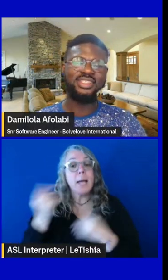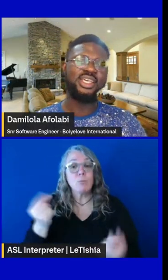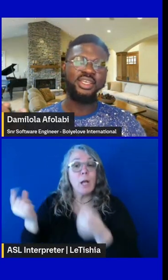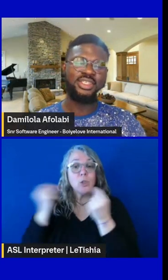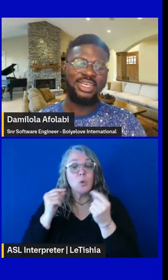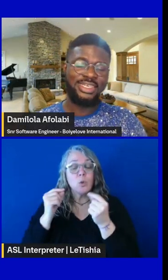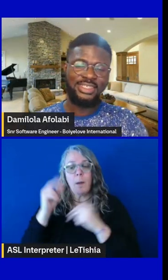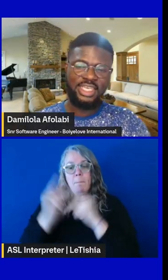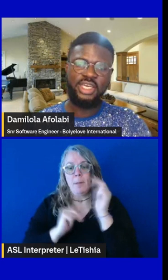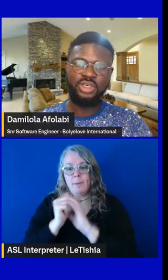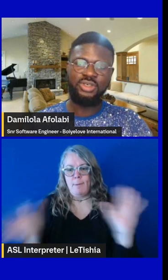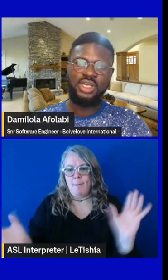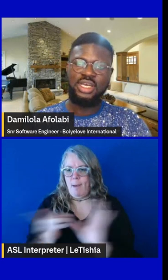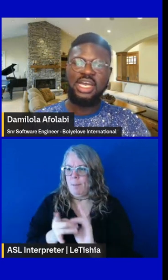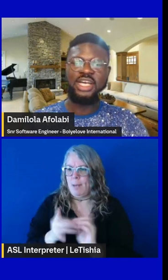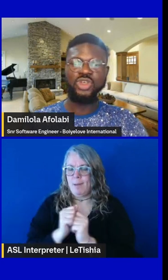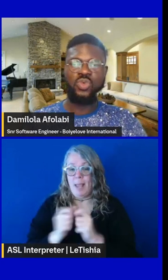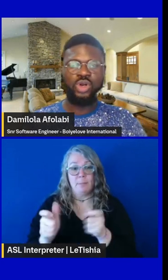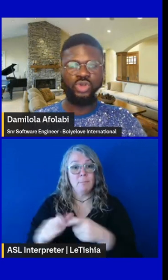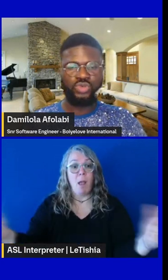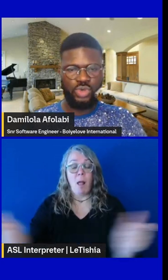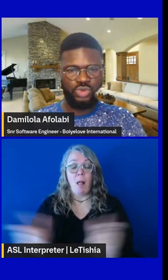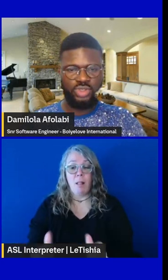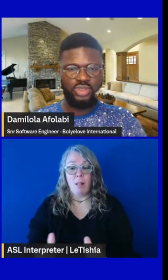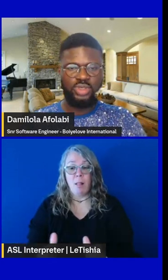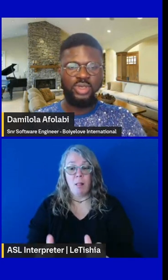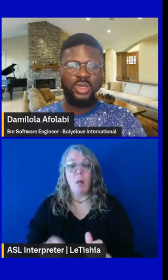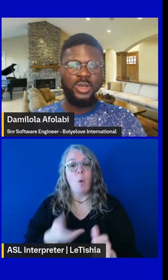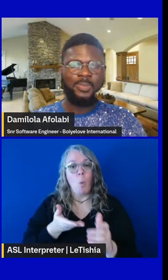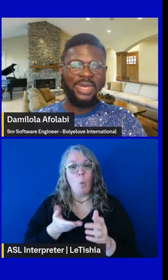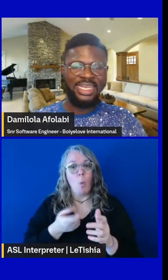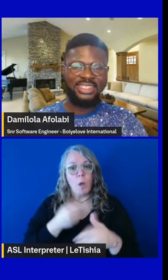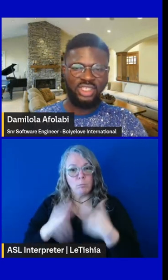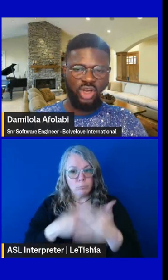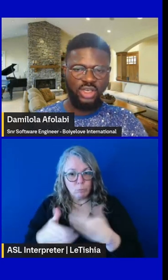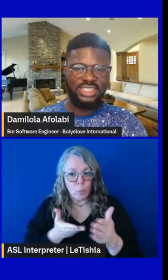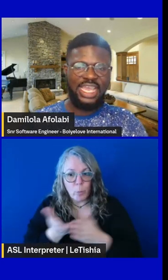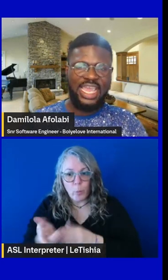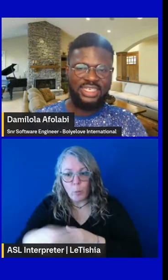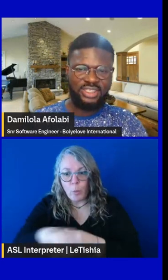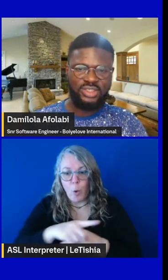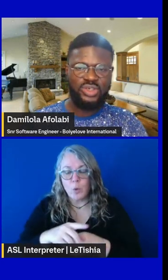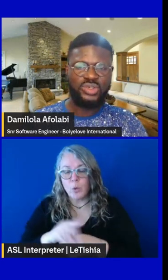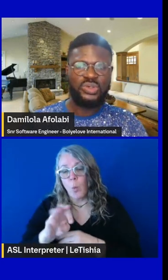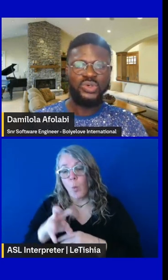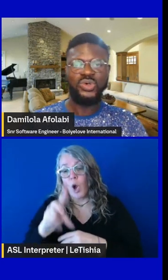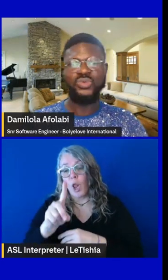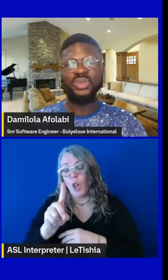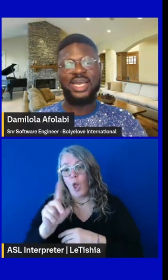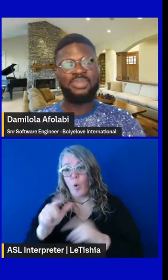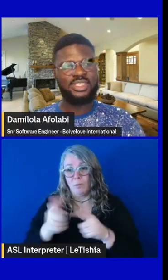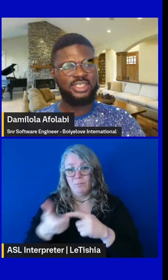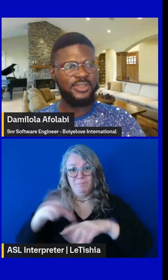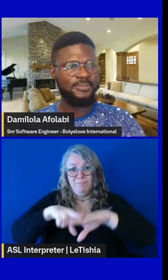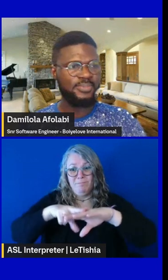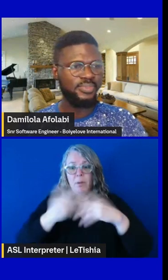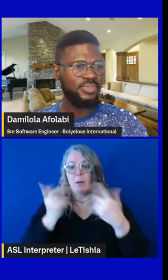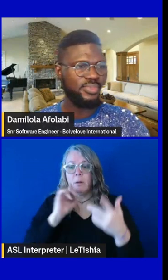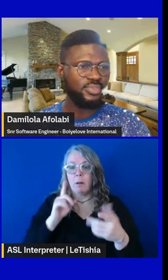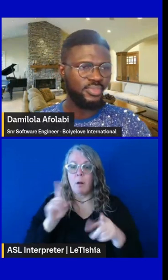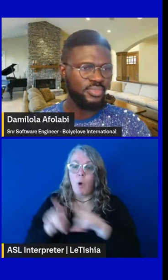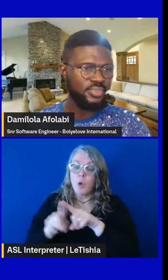that can scale as your workload grows, balancing cost and